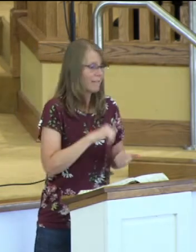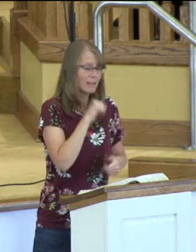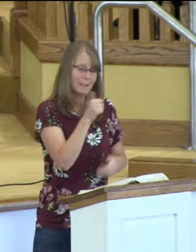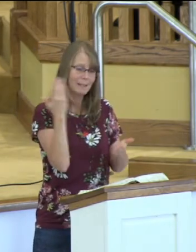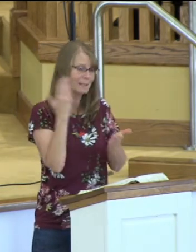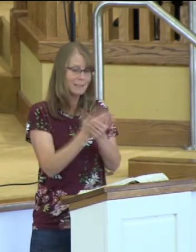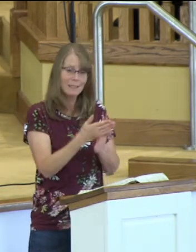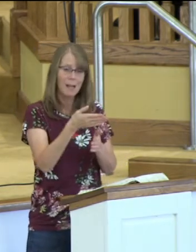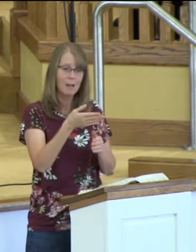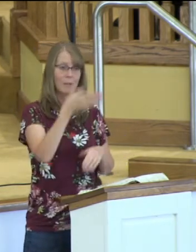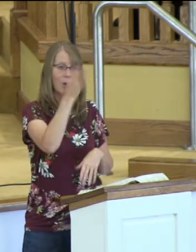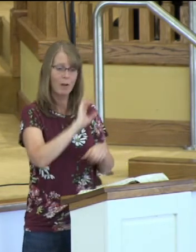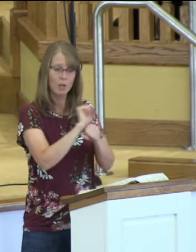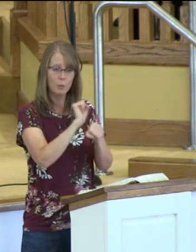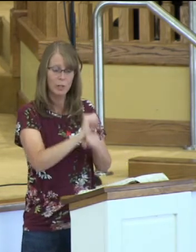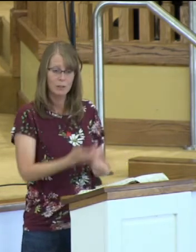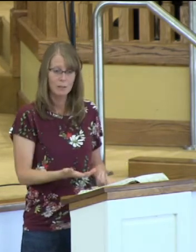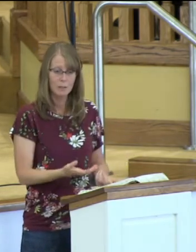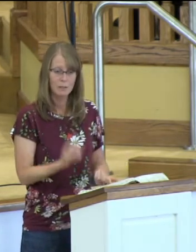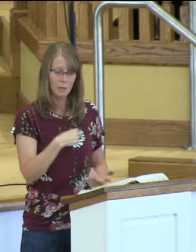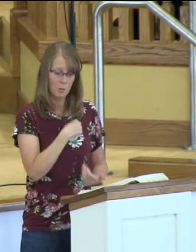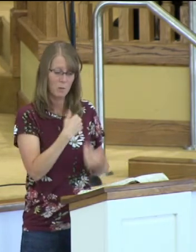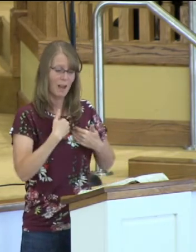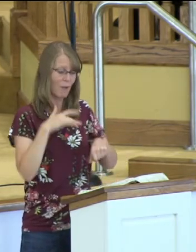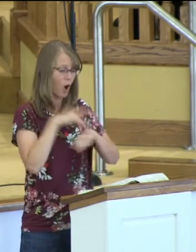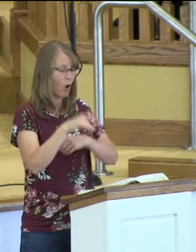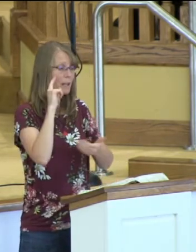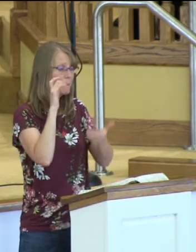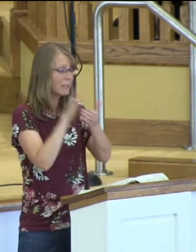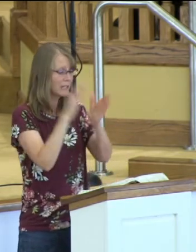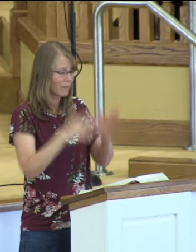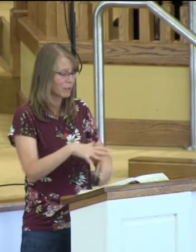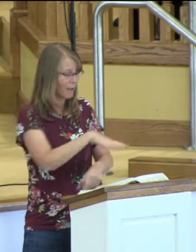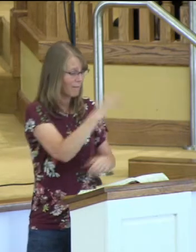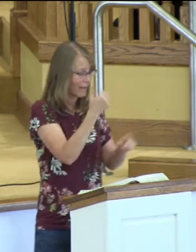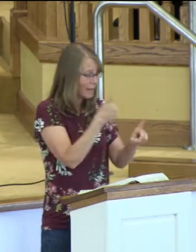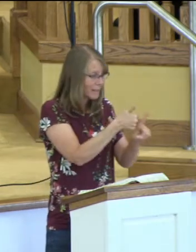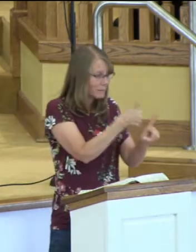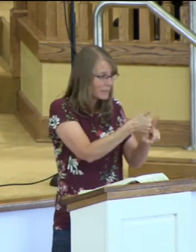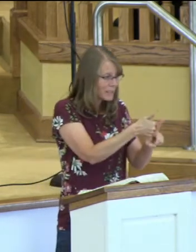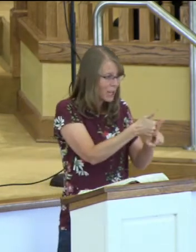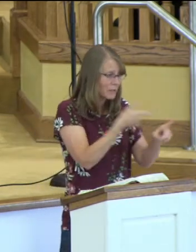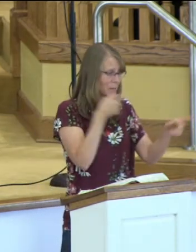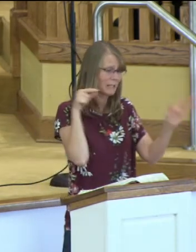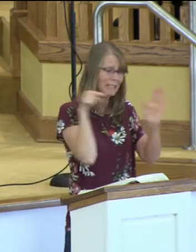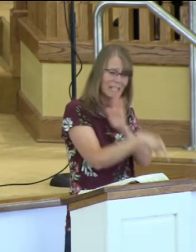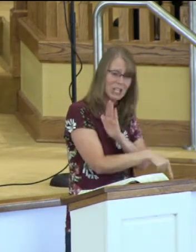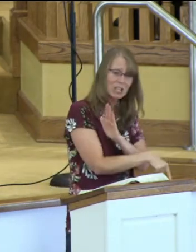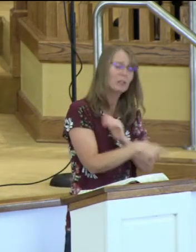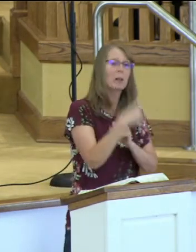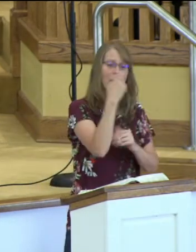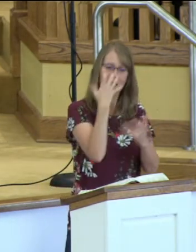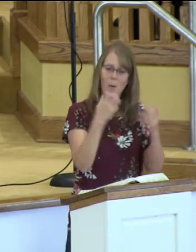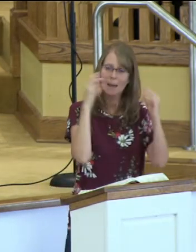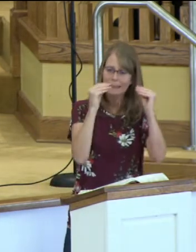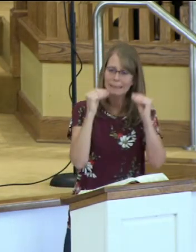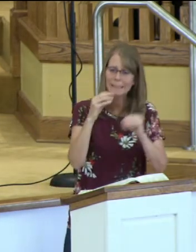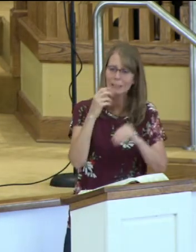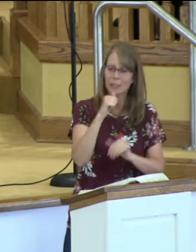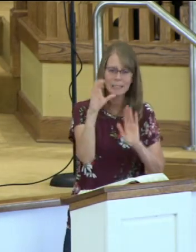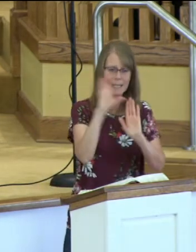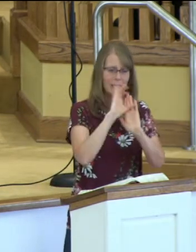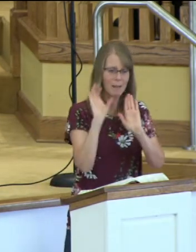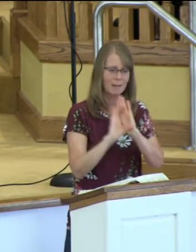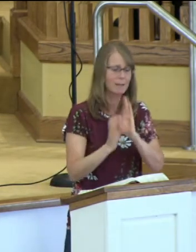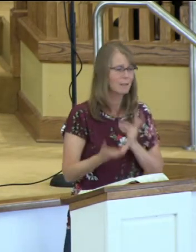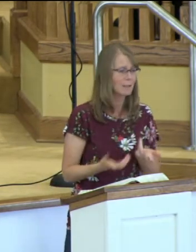stop then. We had early believers finding themselves being martyred because they wanted to teach the Ten Commandments. Hey, listen, it didn't